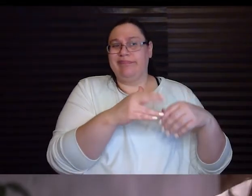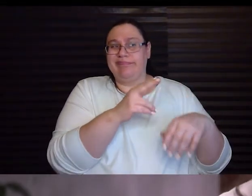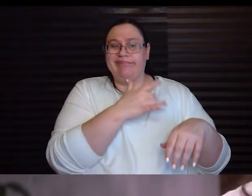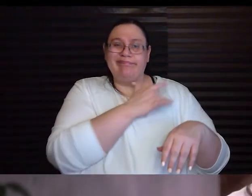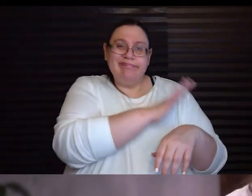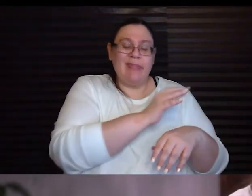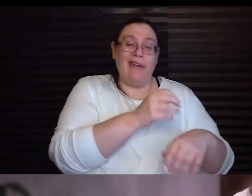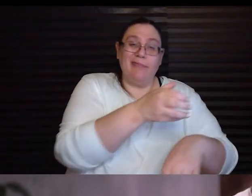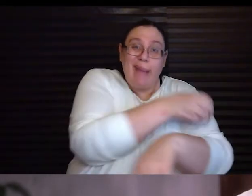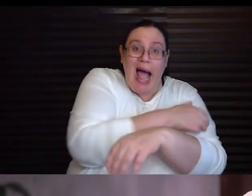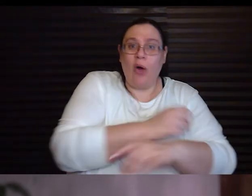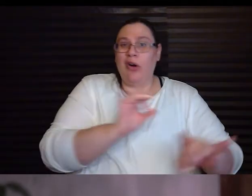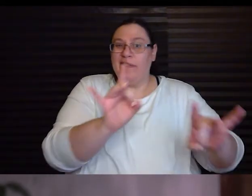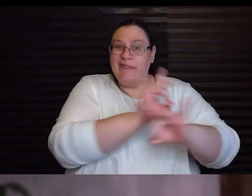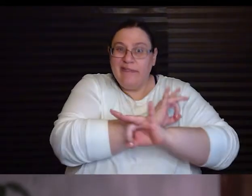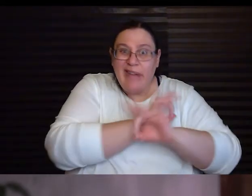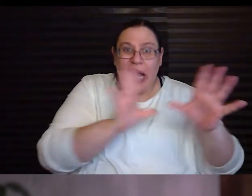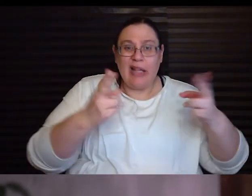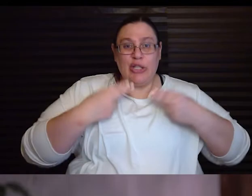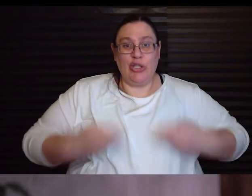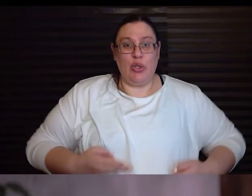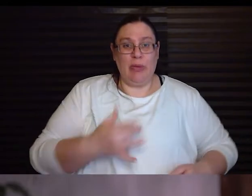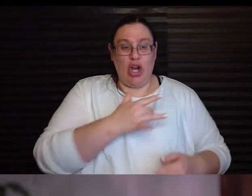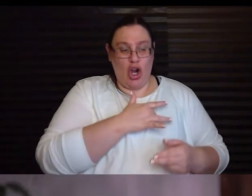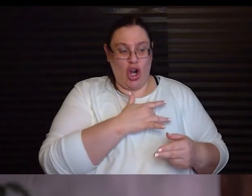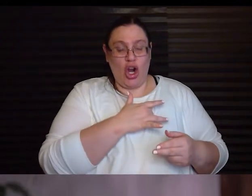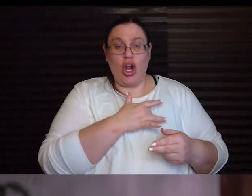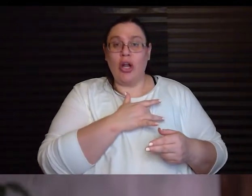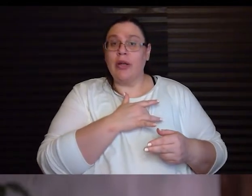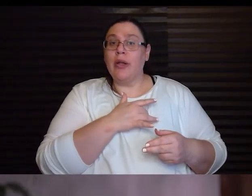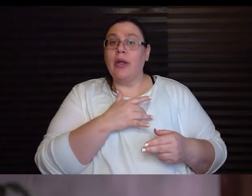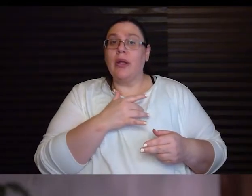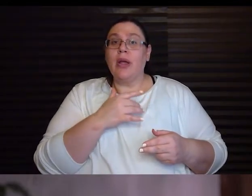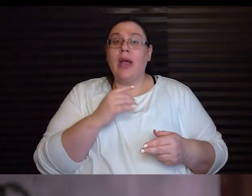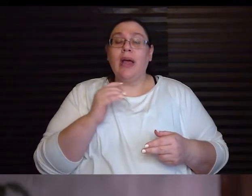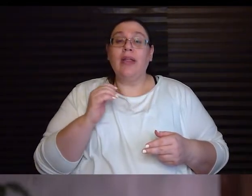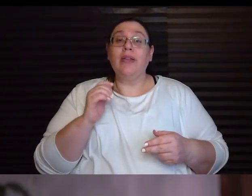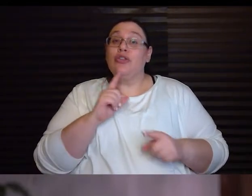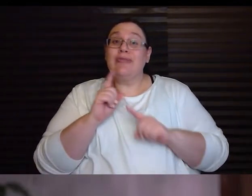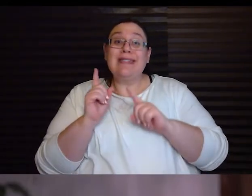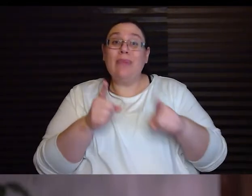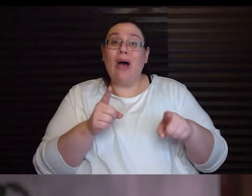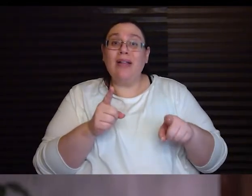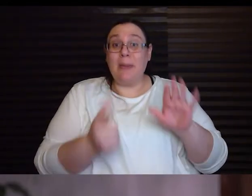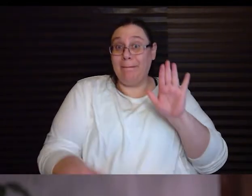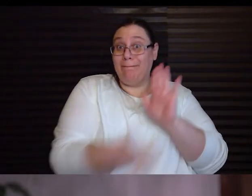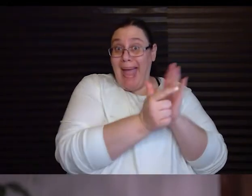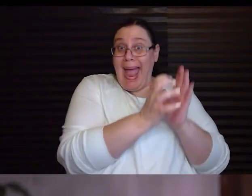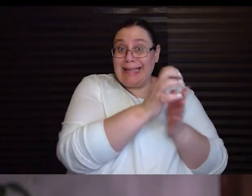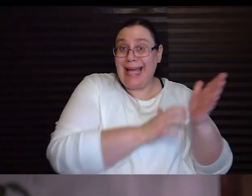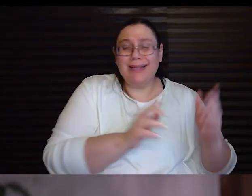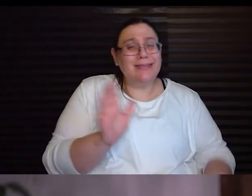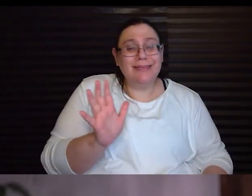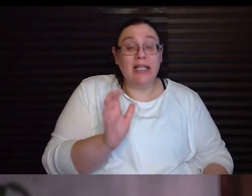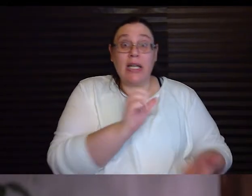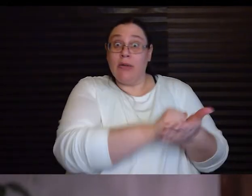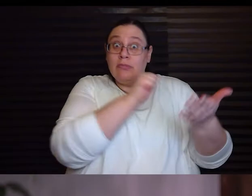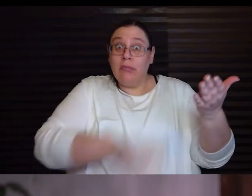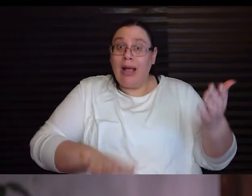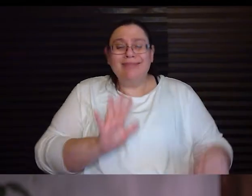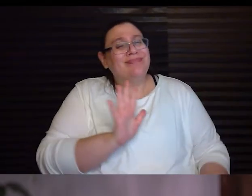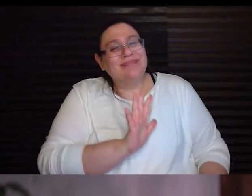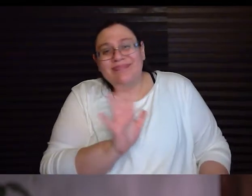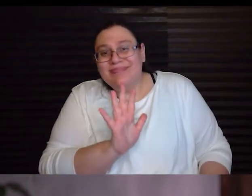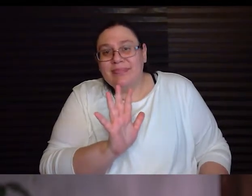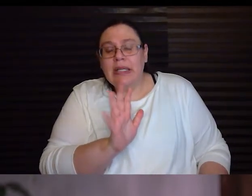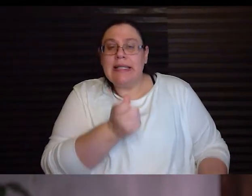power and violence and the human heart, our response is not to ban the text, not to erase it,